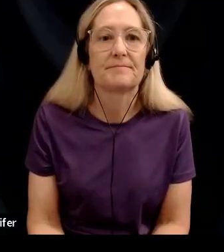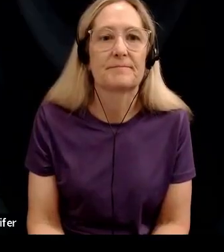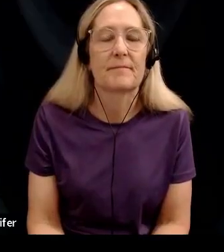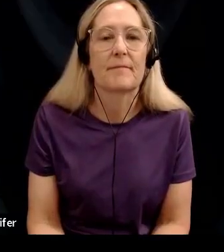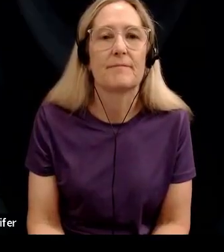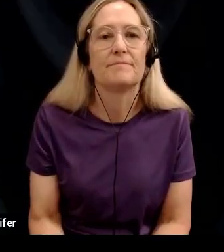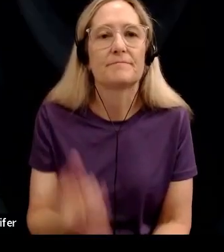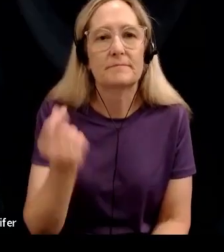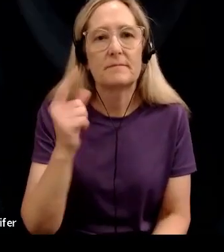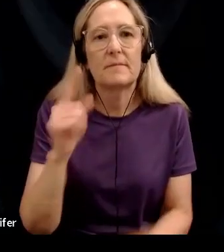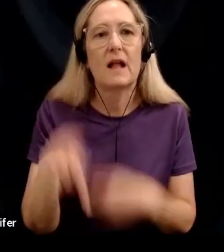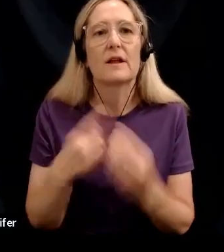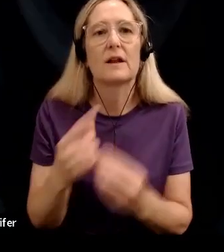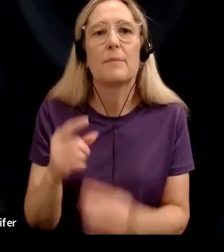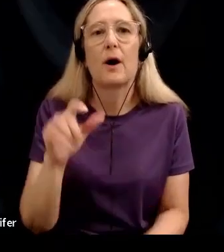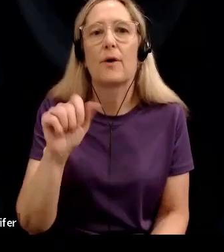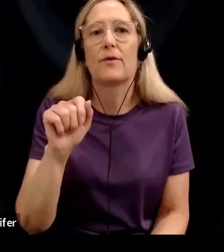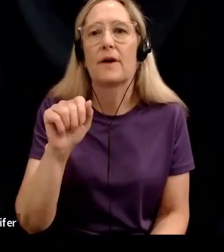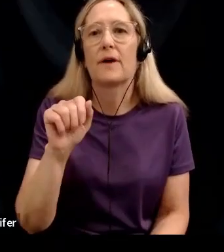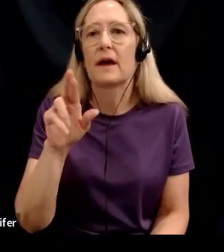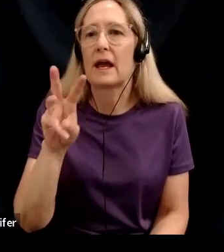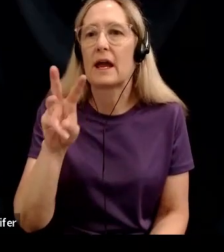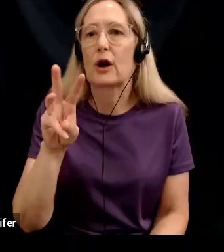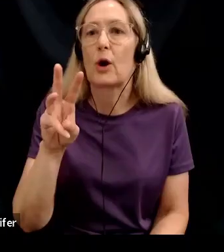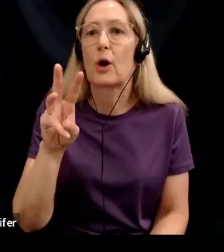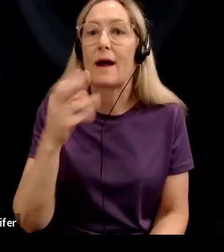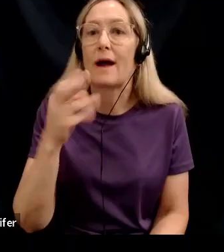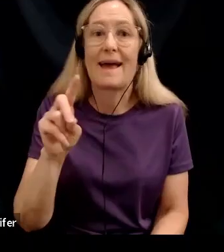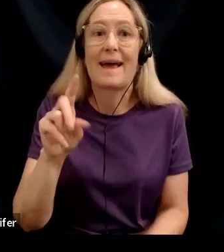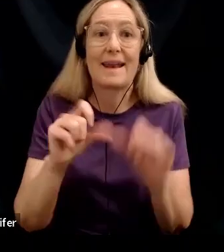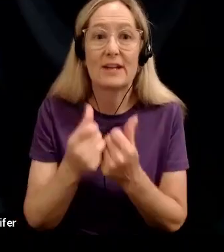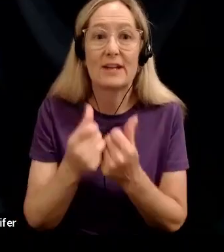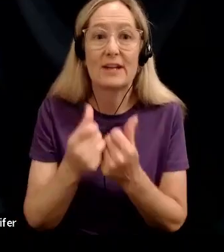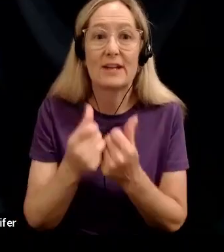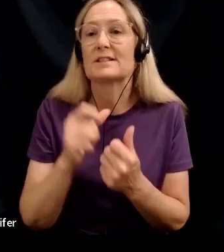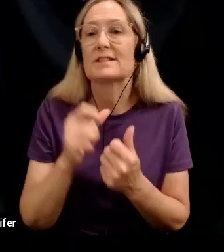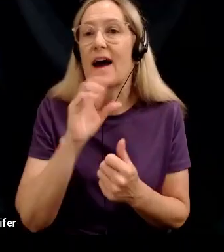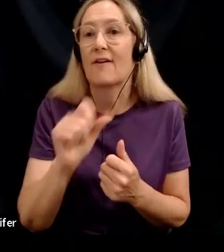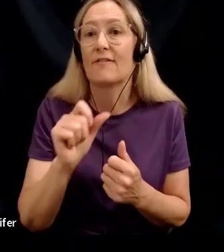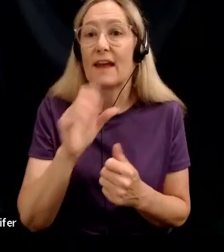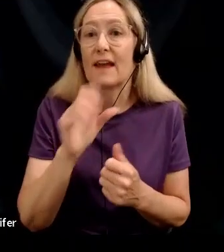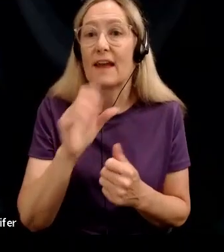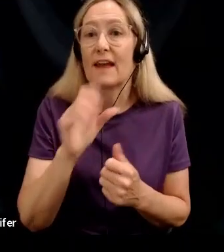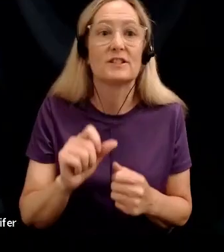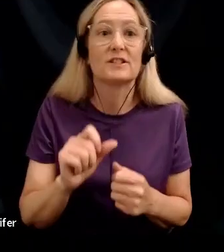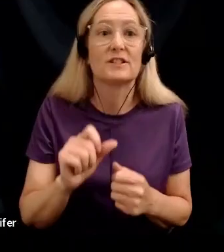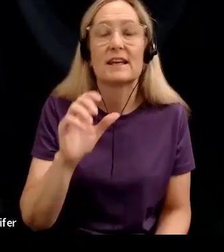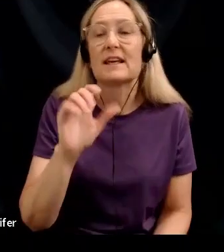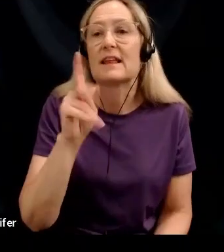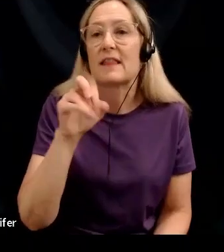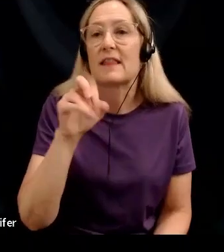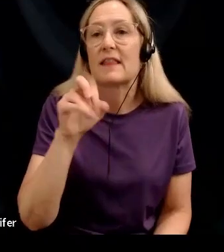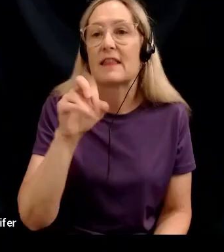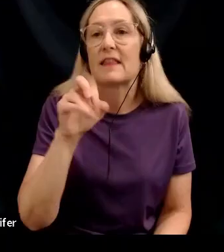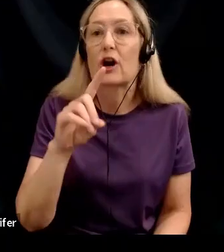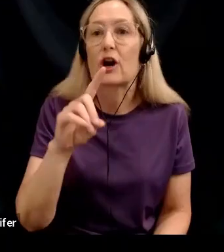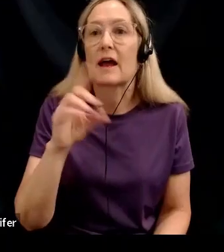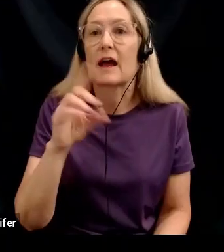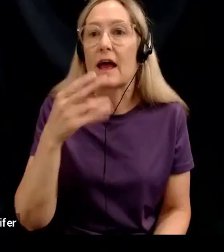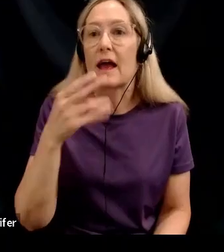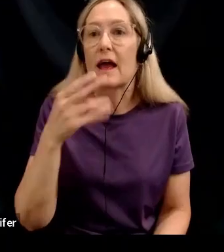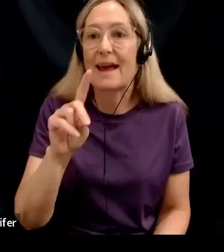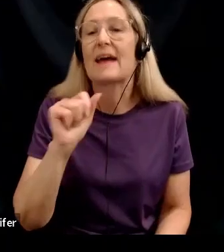A little bit about the Arrowhead Area Agency on Aging. The Arrowhead Regional Development Commission is designated by the Minnesota Board